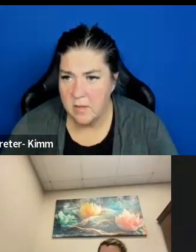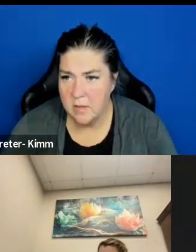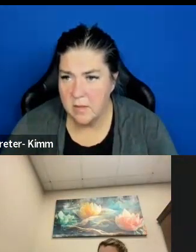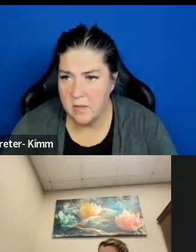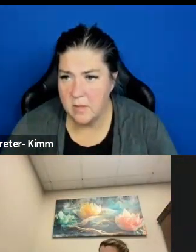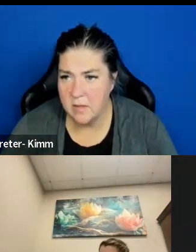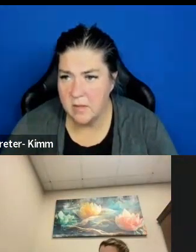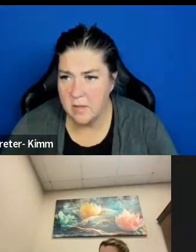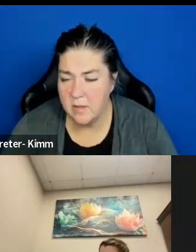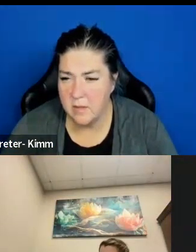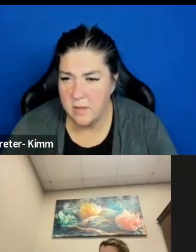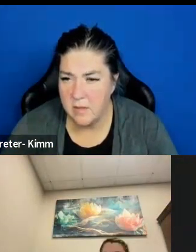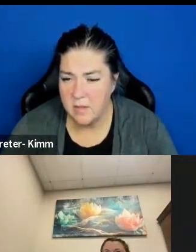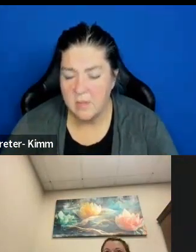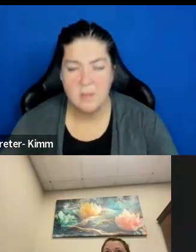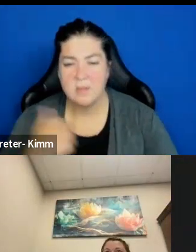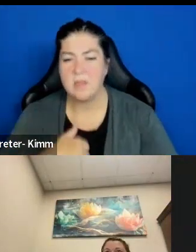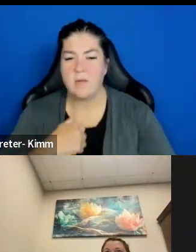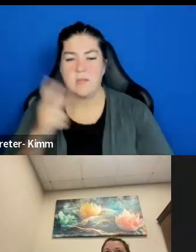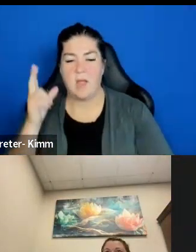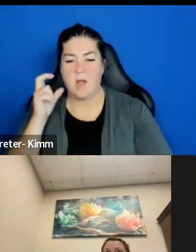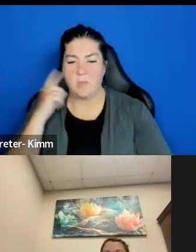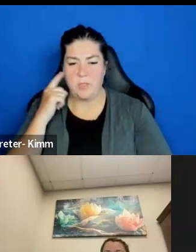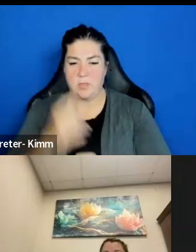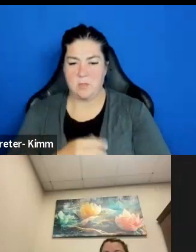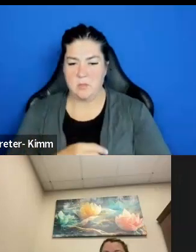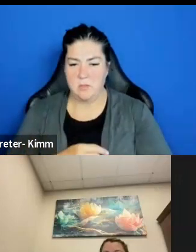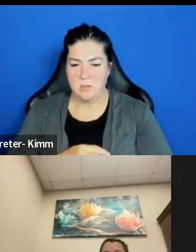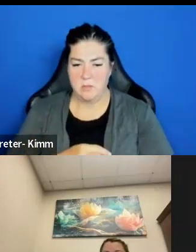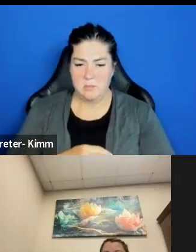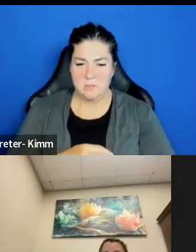It's beyond my pay grade. Sorry.